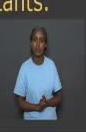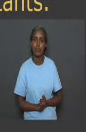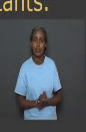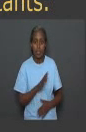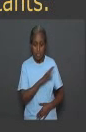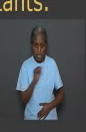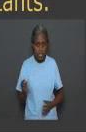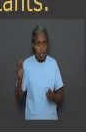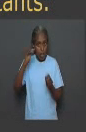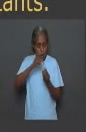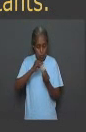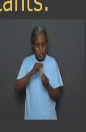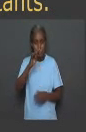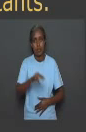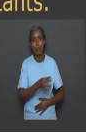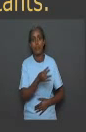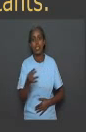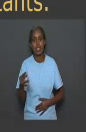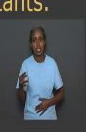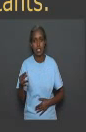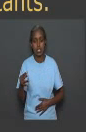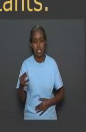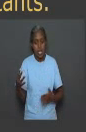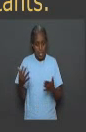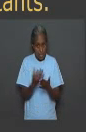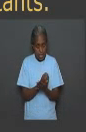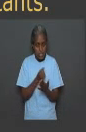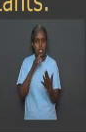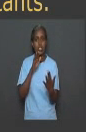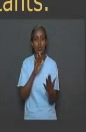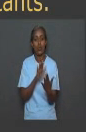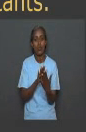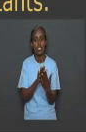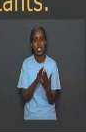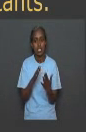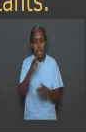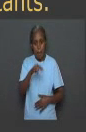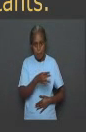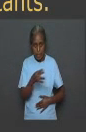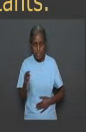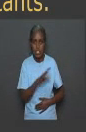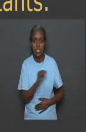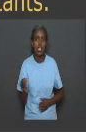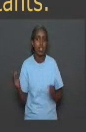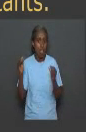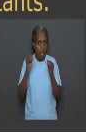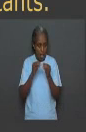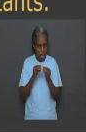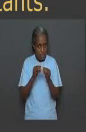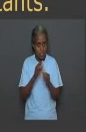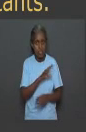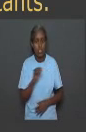An augmented matrix takes the coefficient matrix and adds